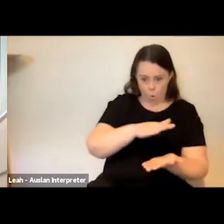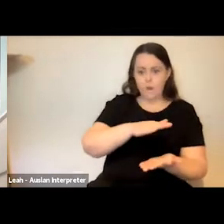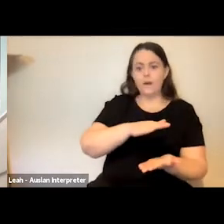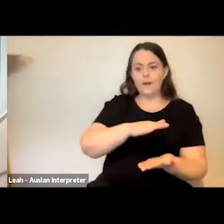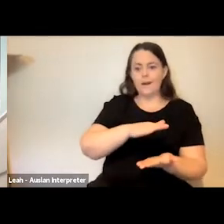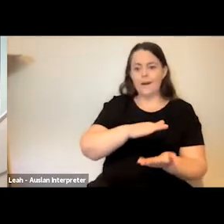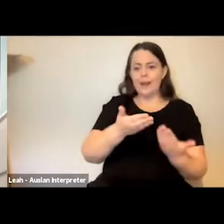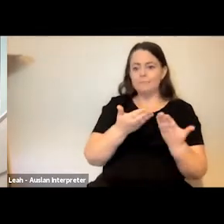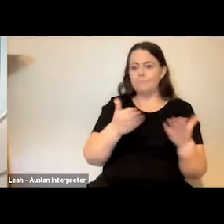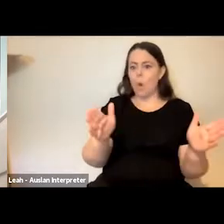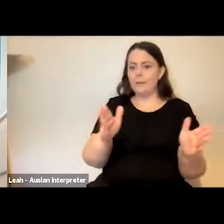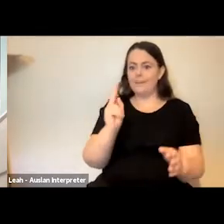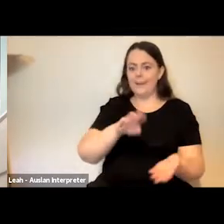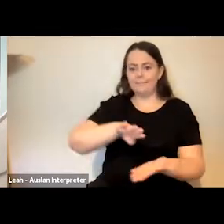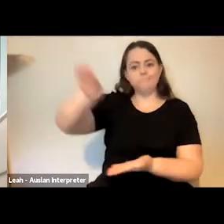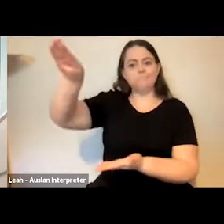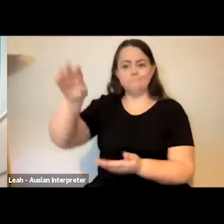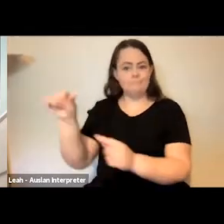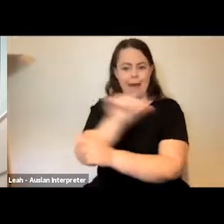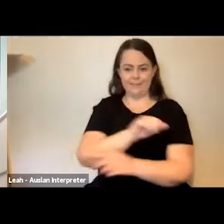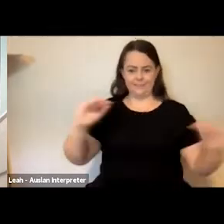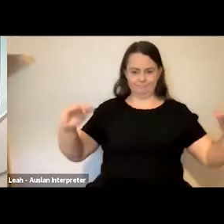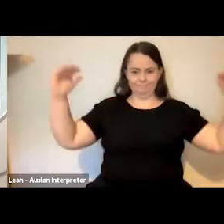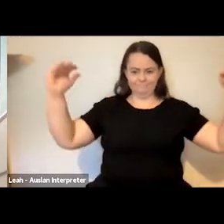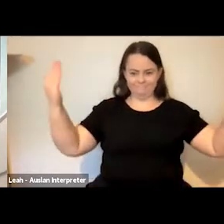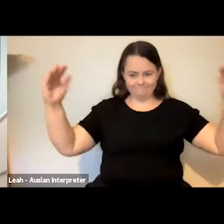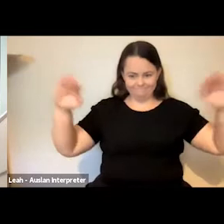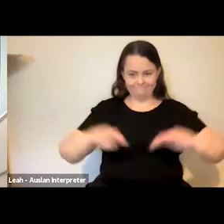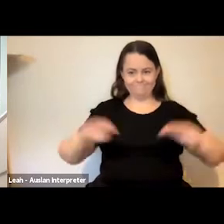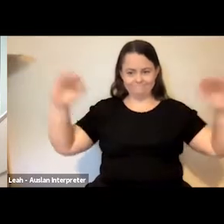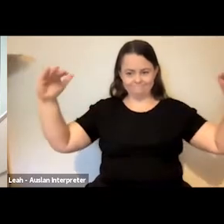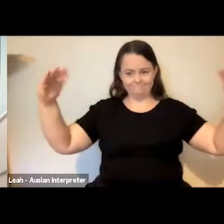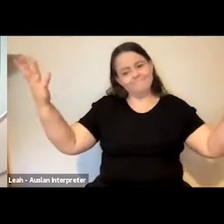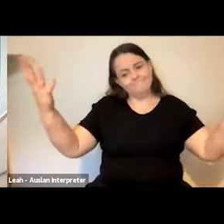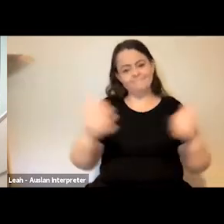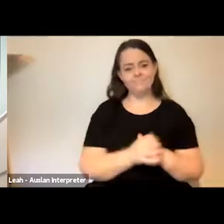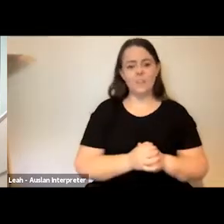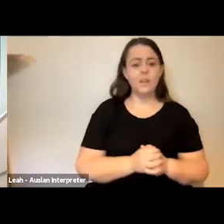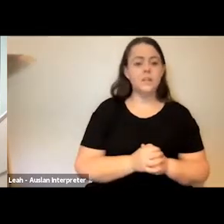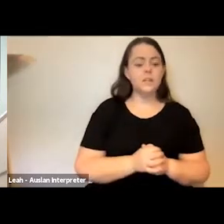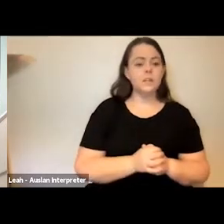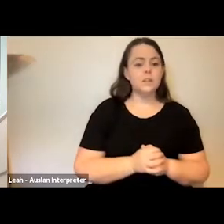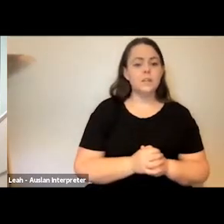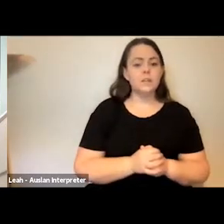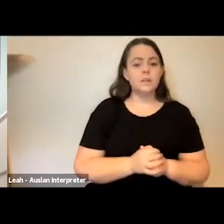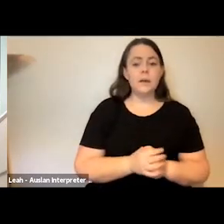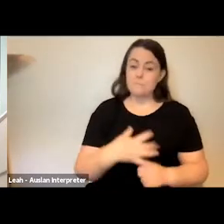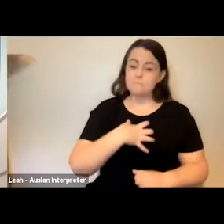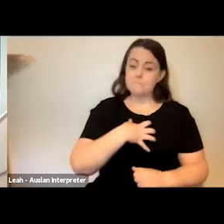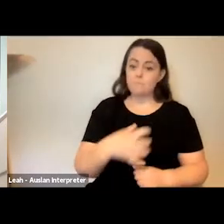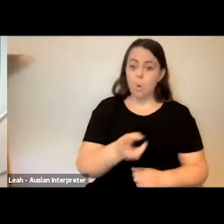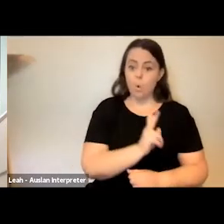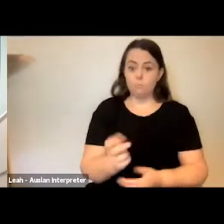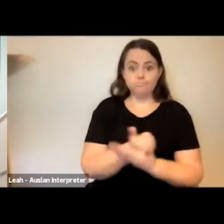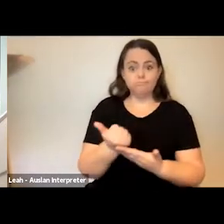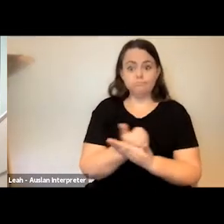years. And I guess more concerning is this kind of increase in more frequent use of methamphetamine. So the proportion